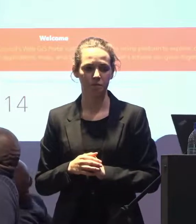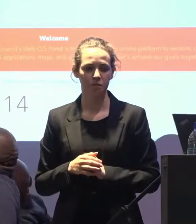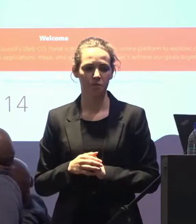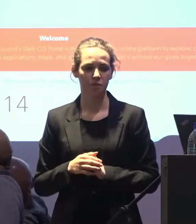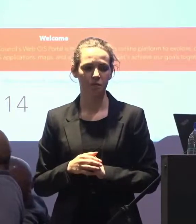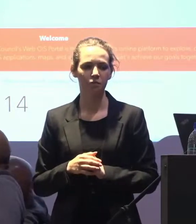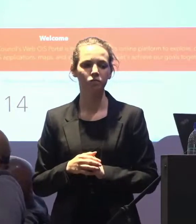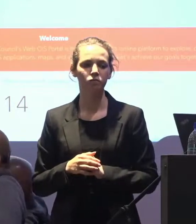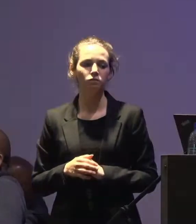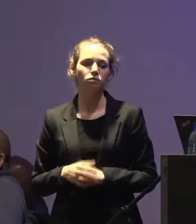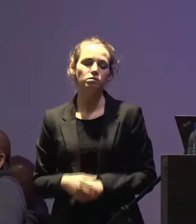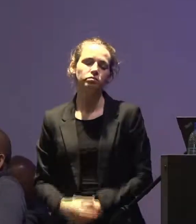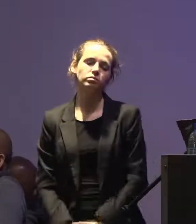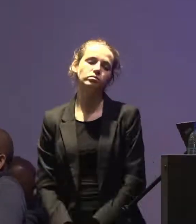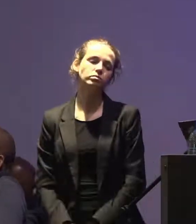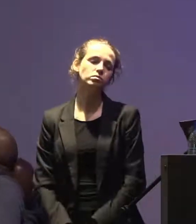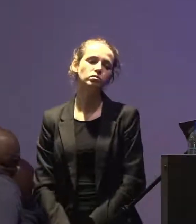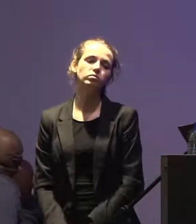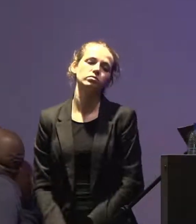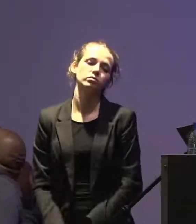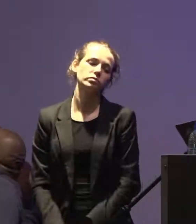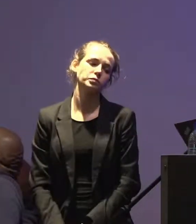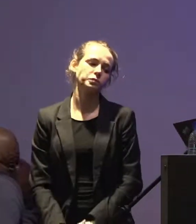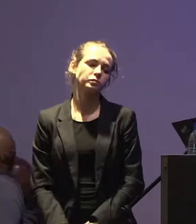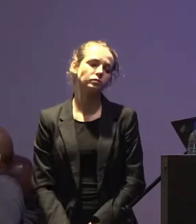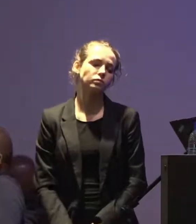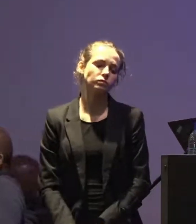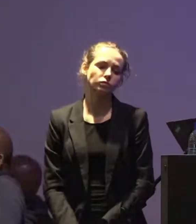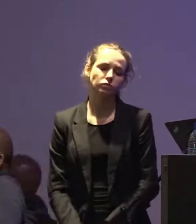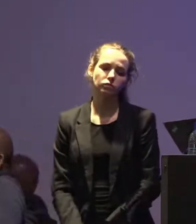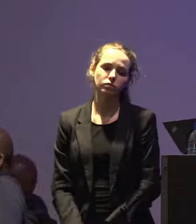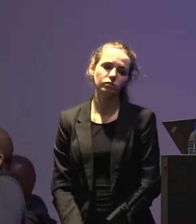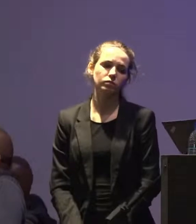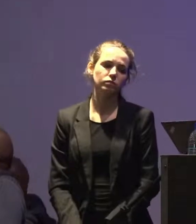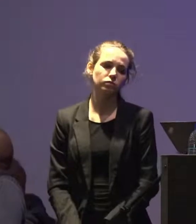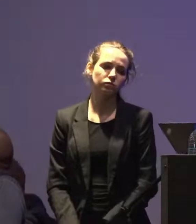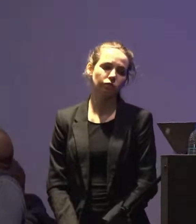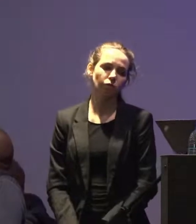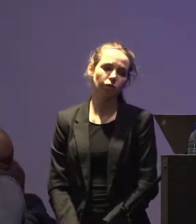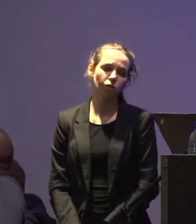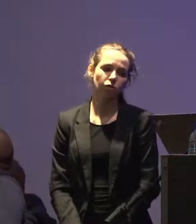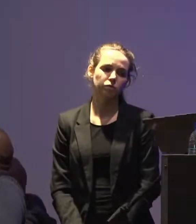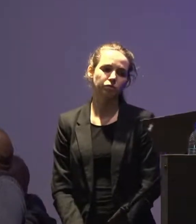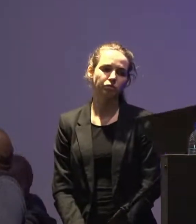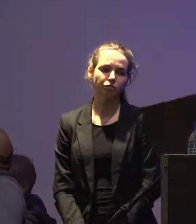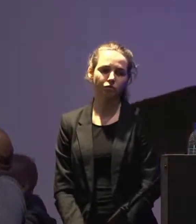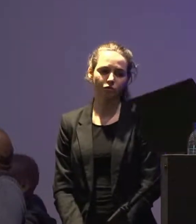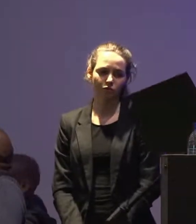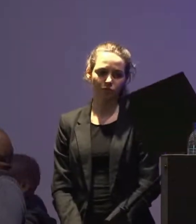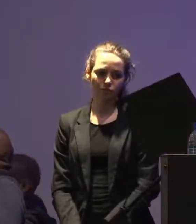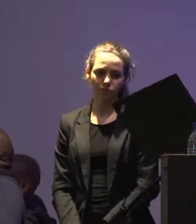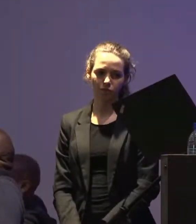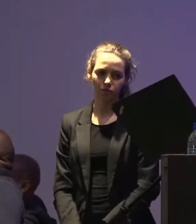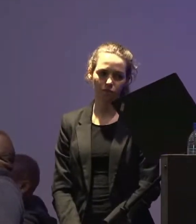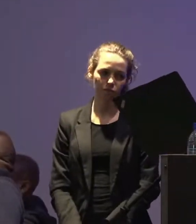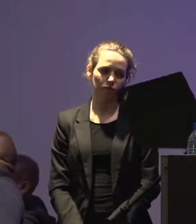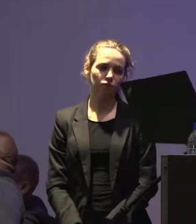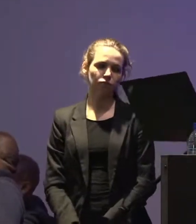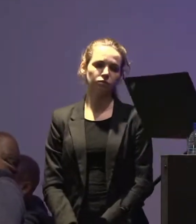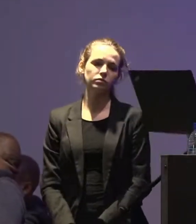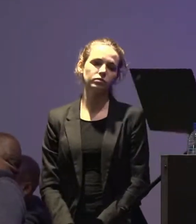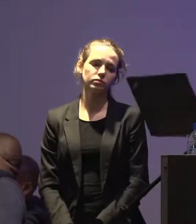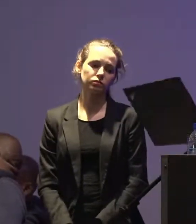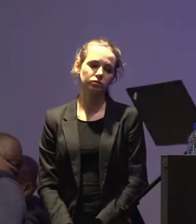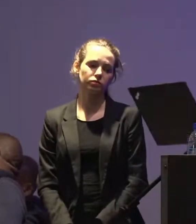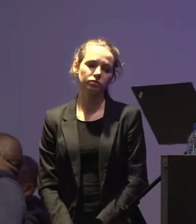there. Please connect on this one. Thank you. Let's see if it's going to come